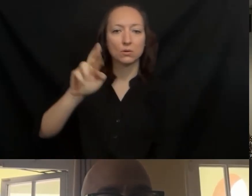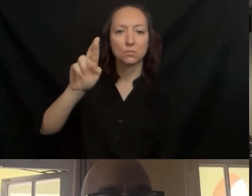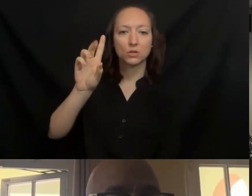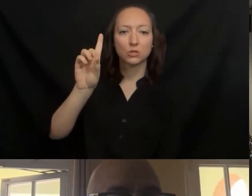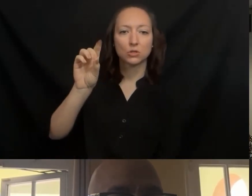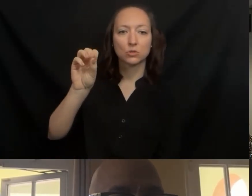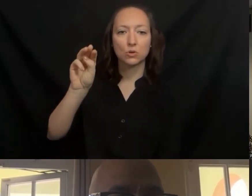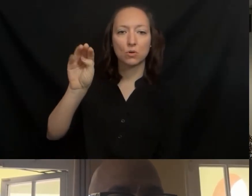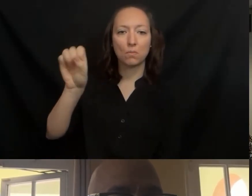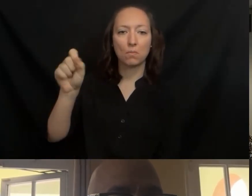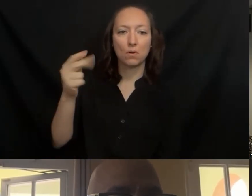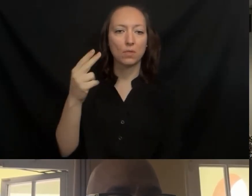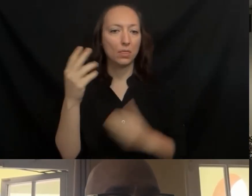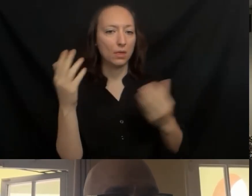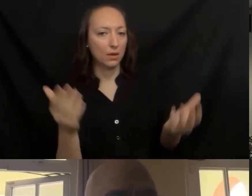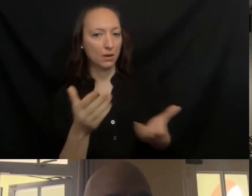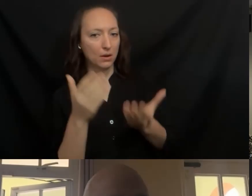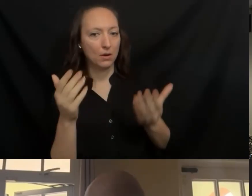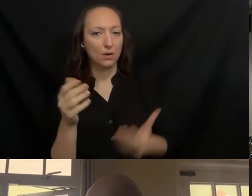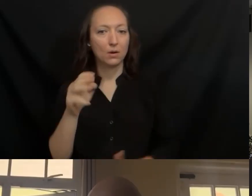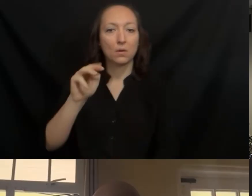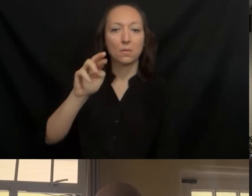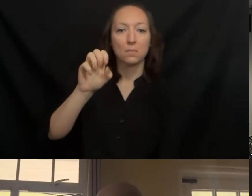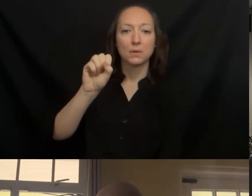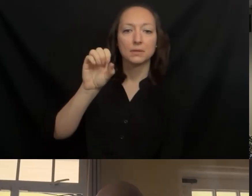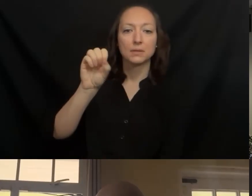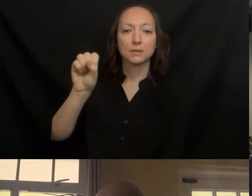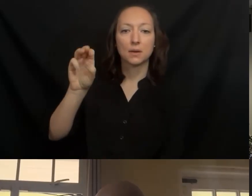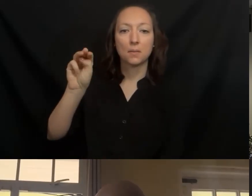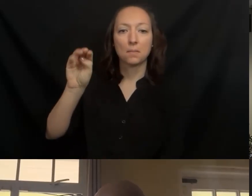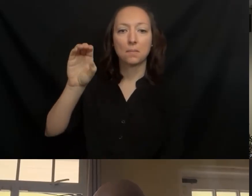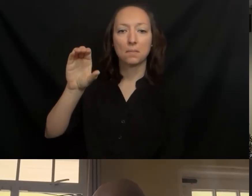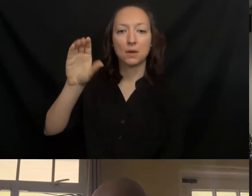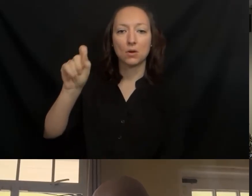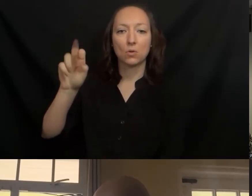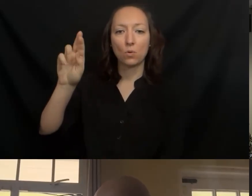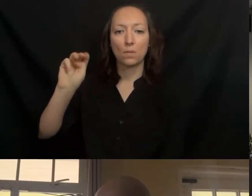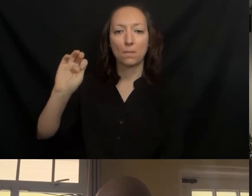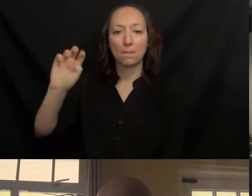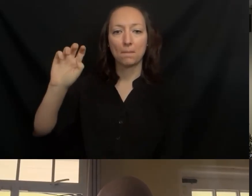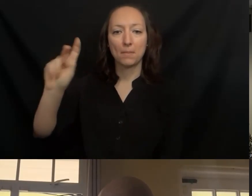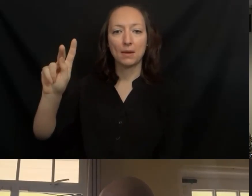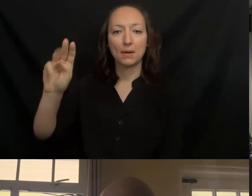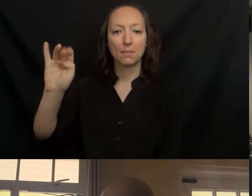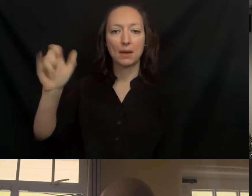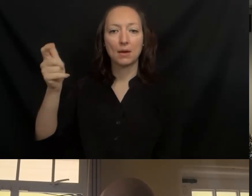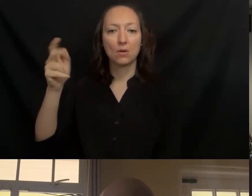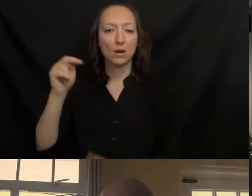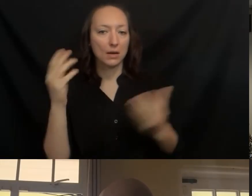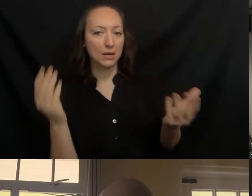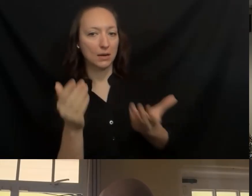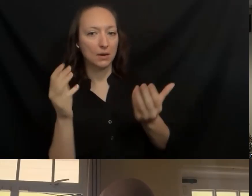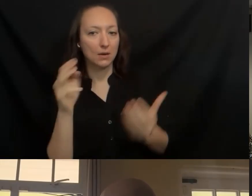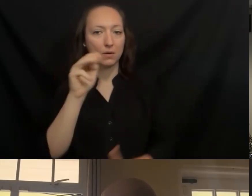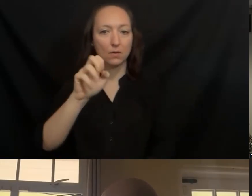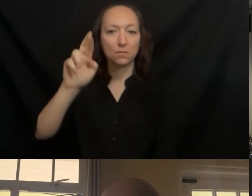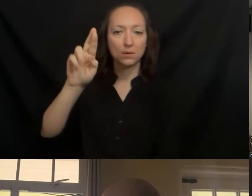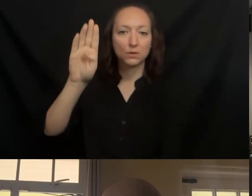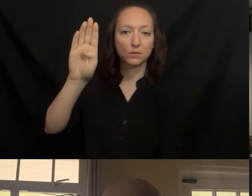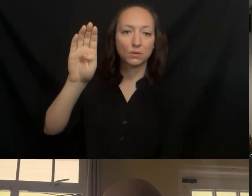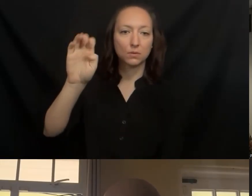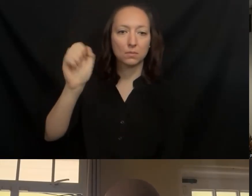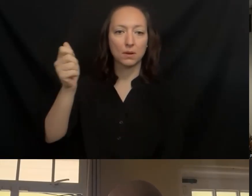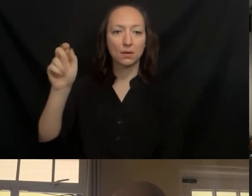Ms. McCormick Barron, Here. Mr. Bay, Here. Mr. Fishbach,